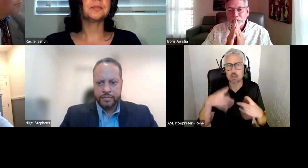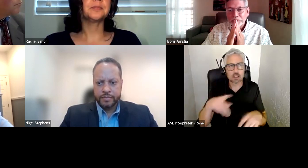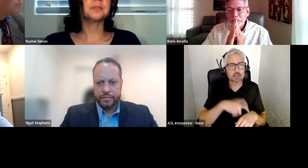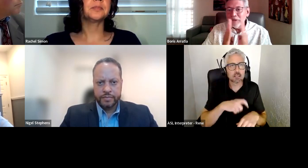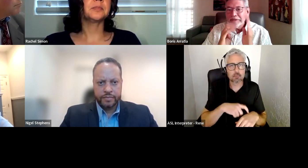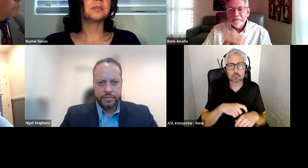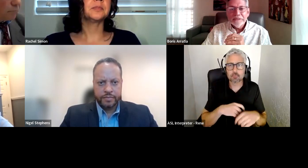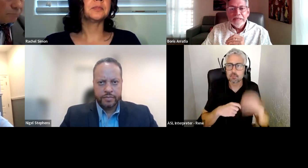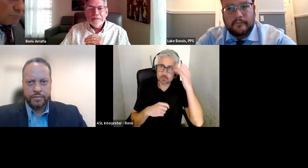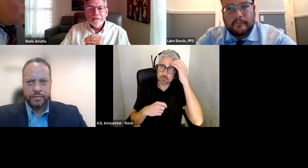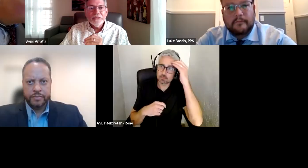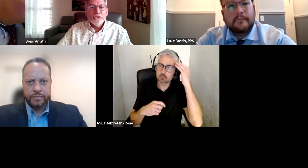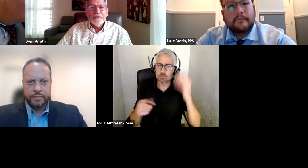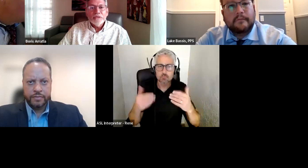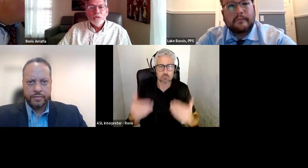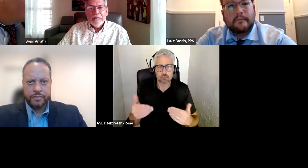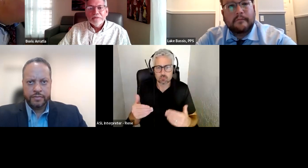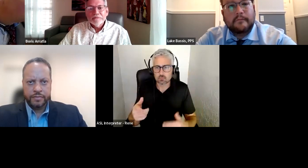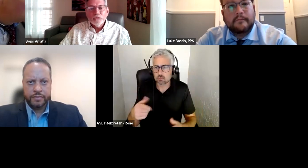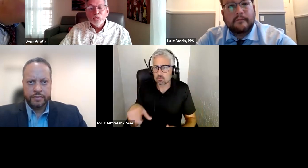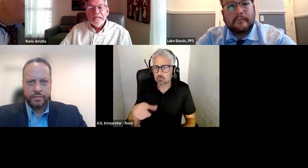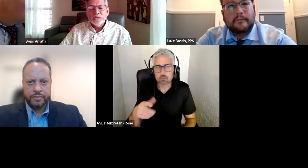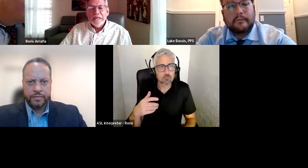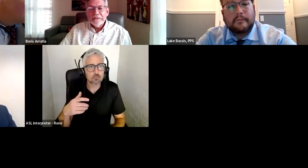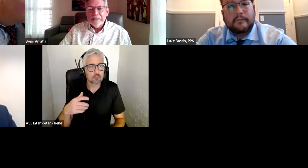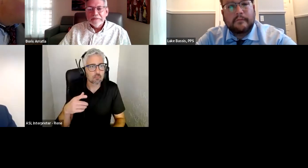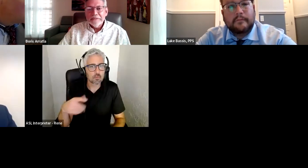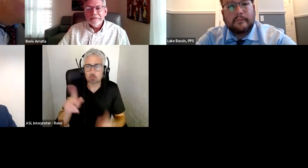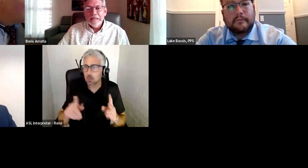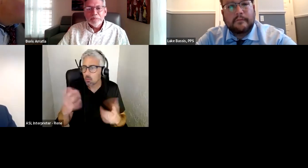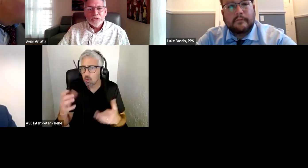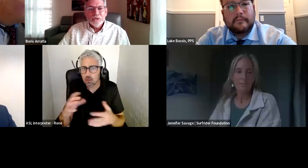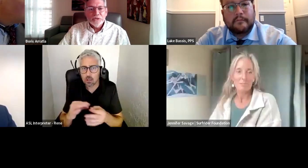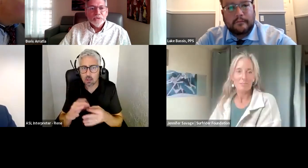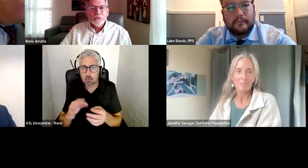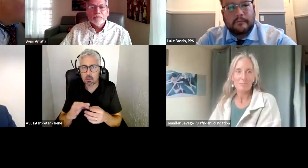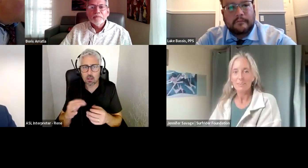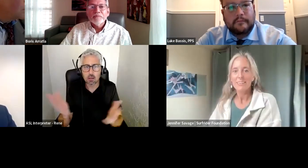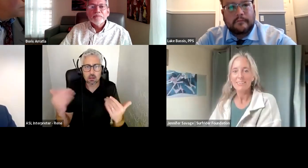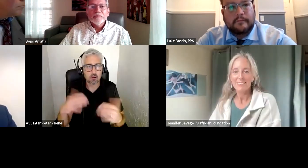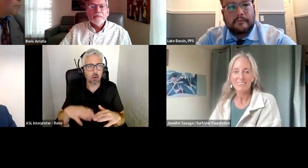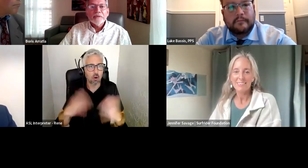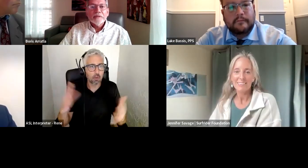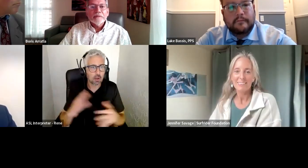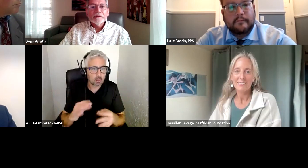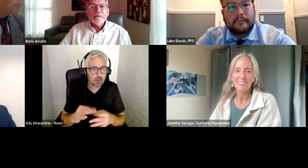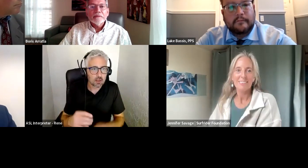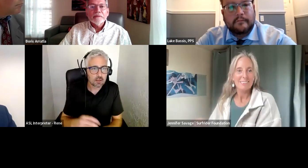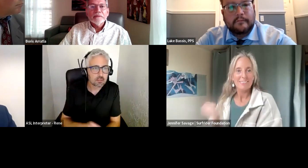So we'll go ahead and if there's anything you would like to add, this is an opportunity to do so.